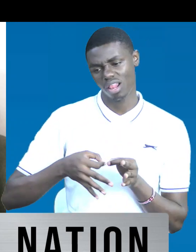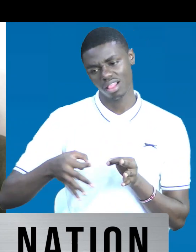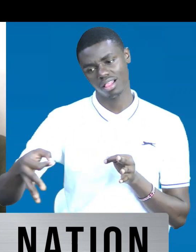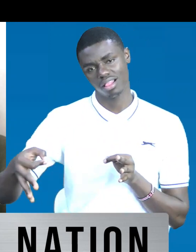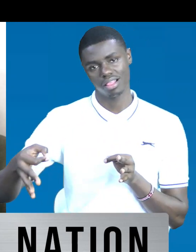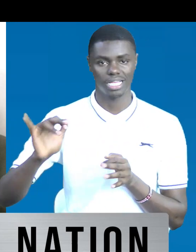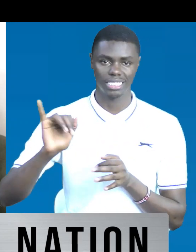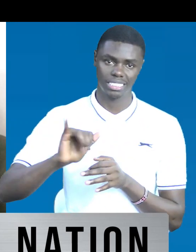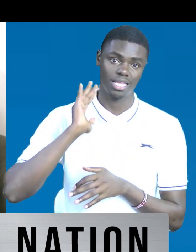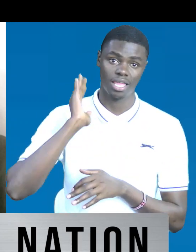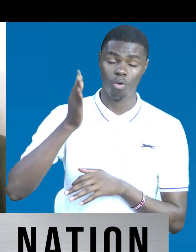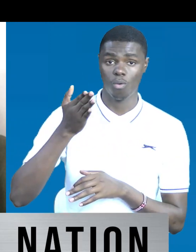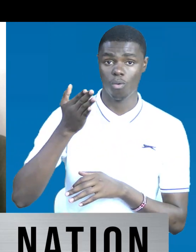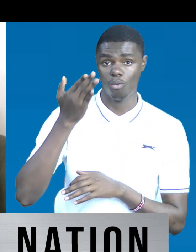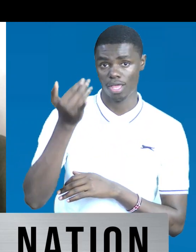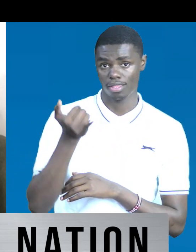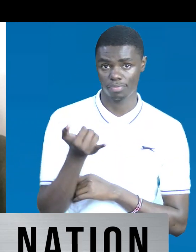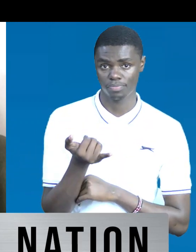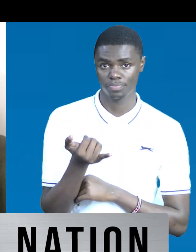longer because of